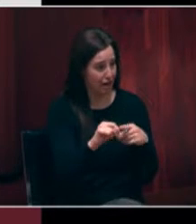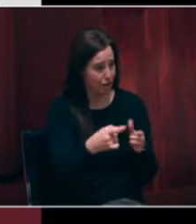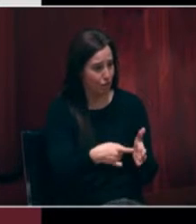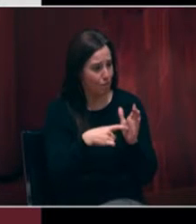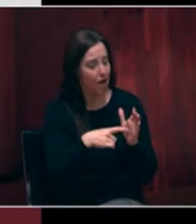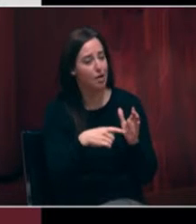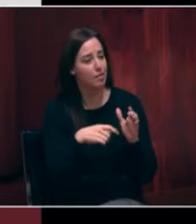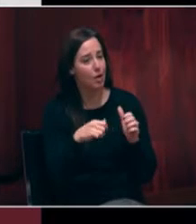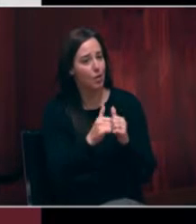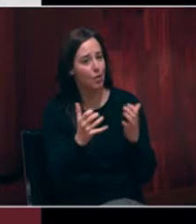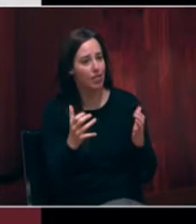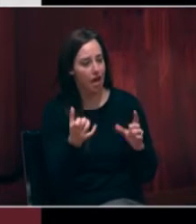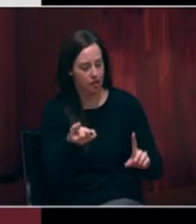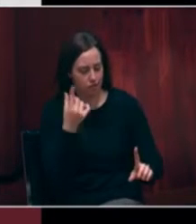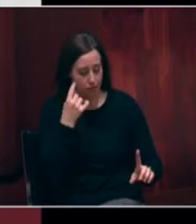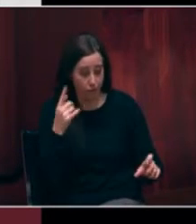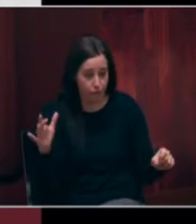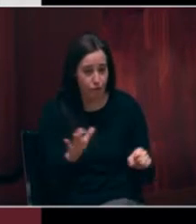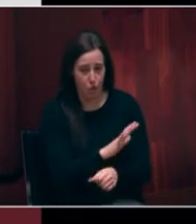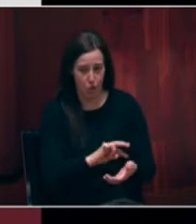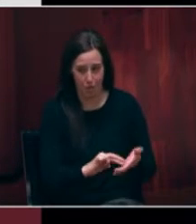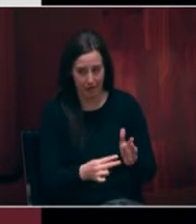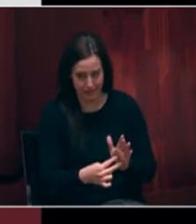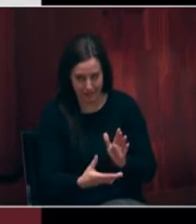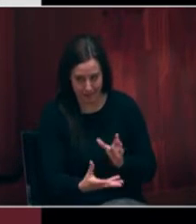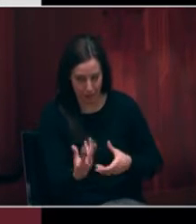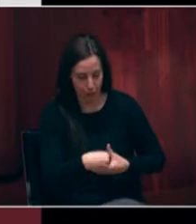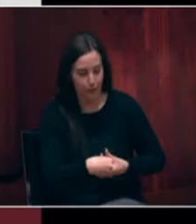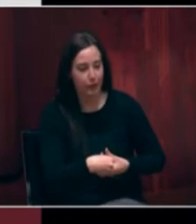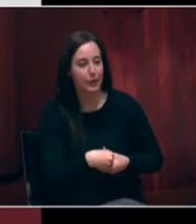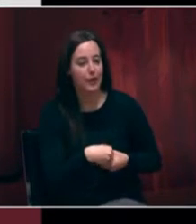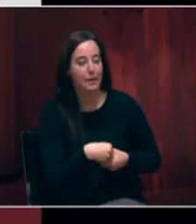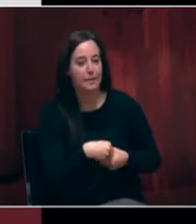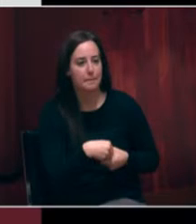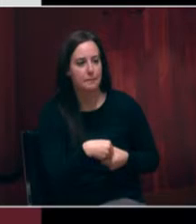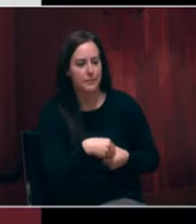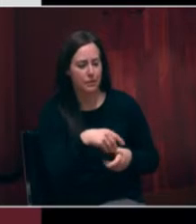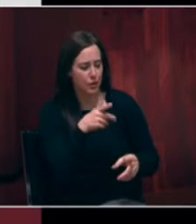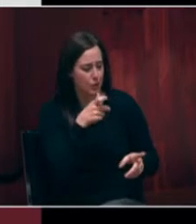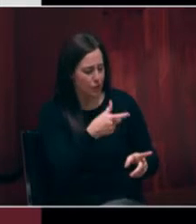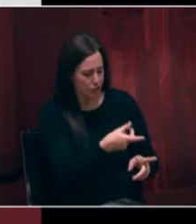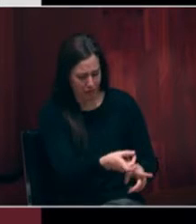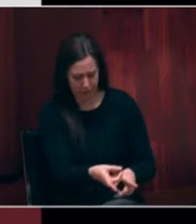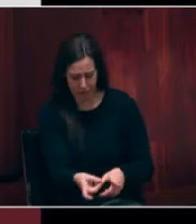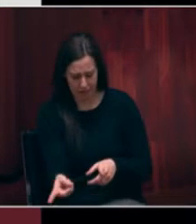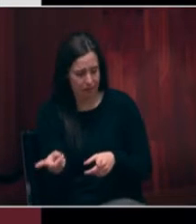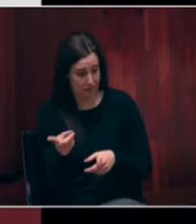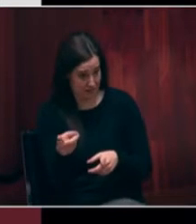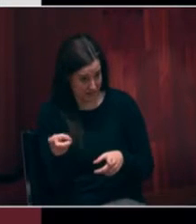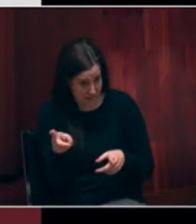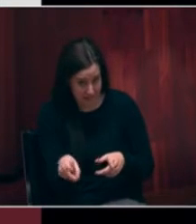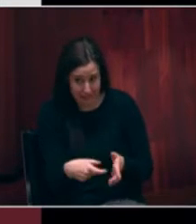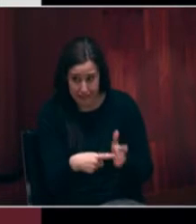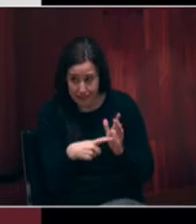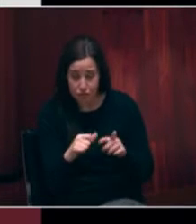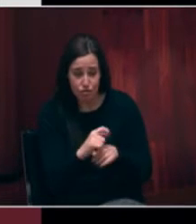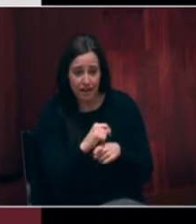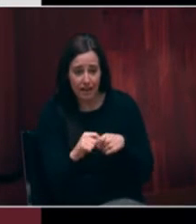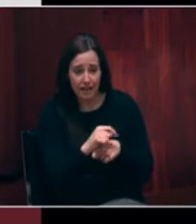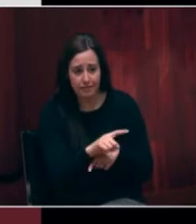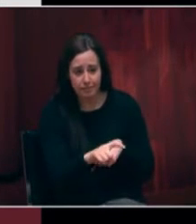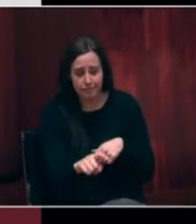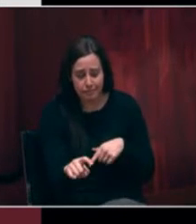implications of that. We also took a deep look at who really needs training. And at the end of the day, what we tried to do